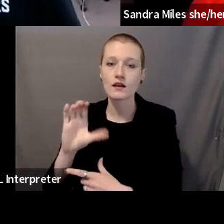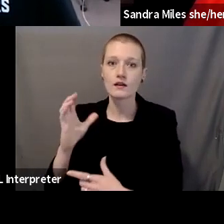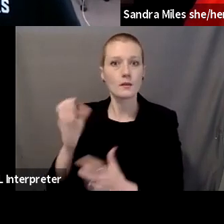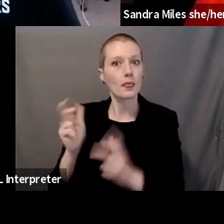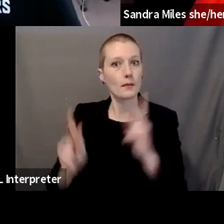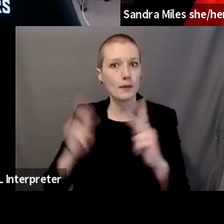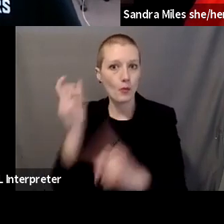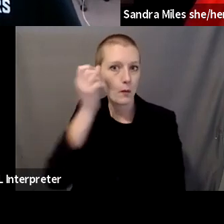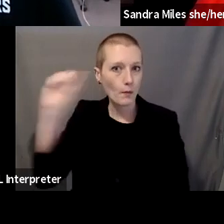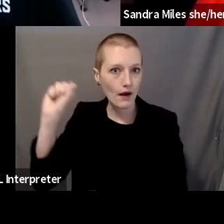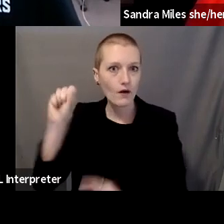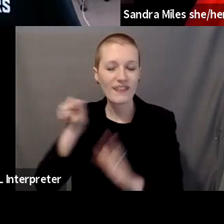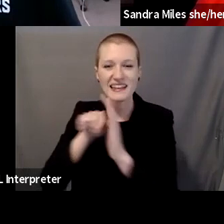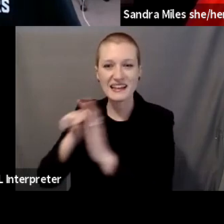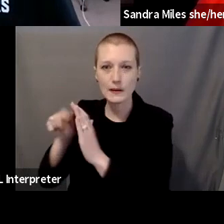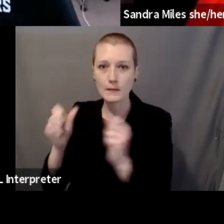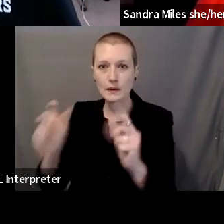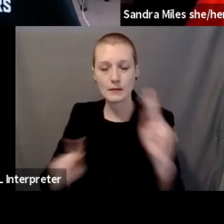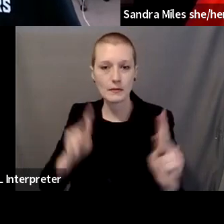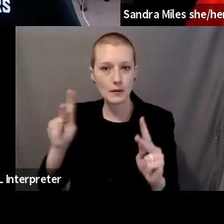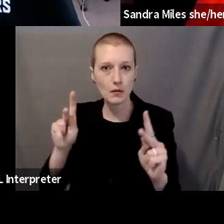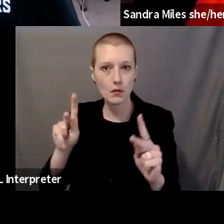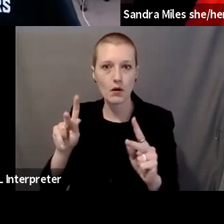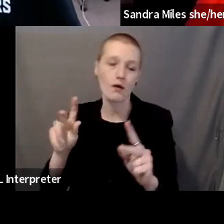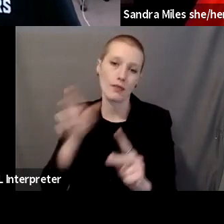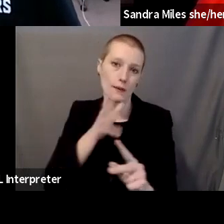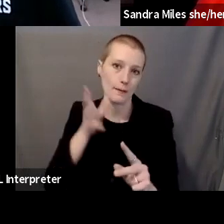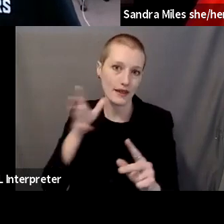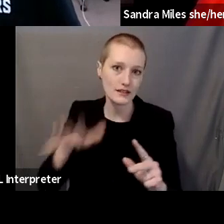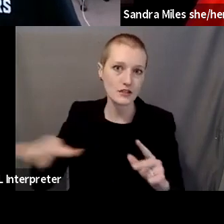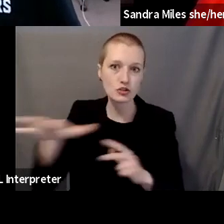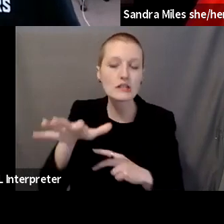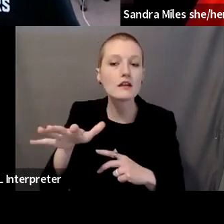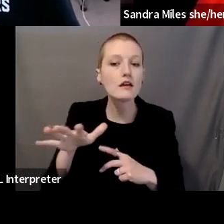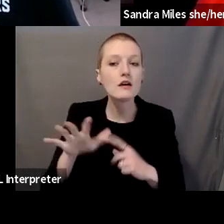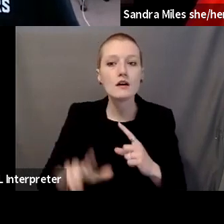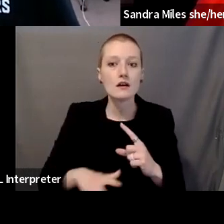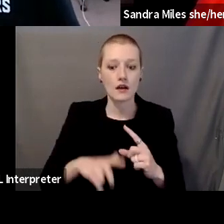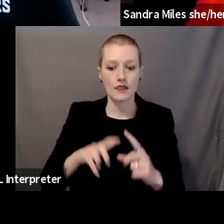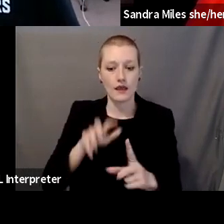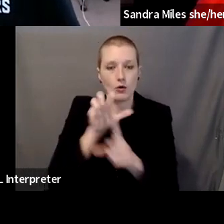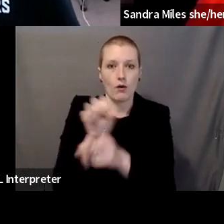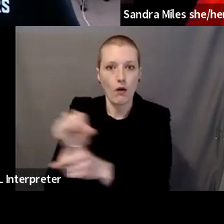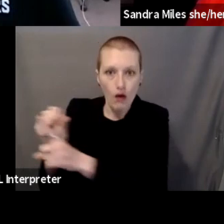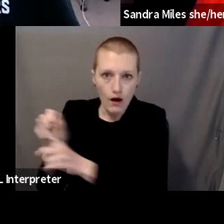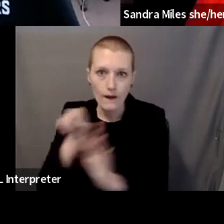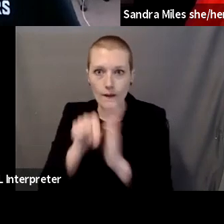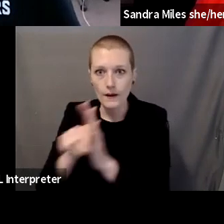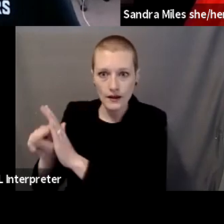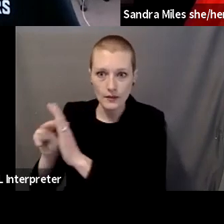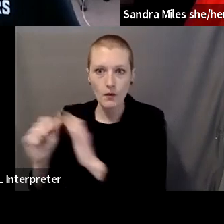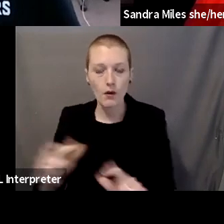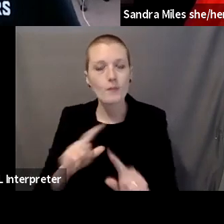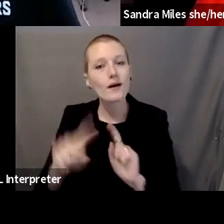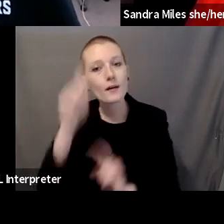plantation. And they eventually were caught, of course, and they killed them all. But there was a Black